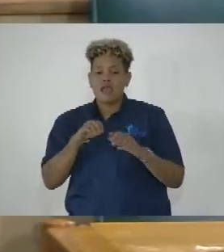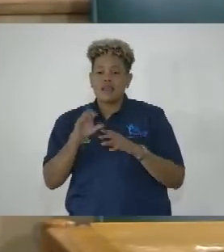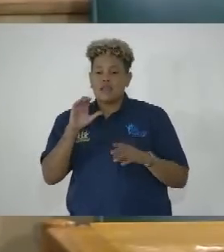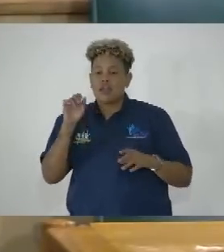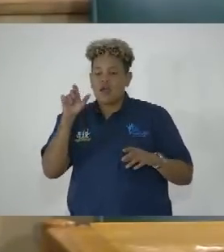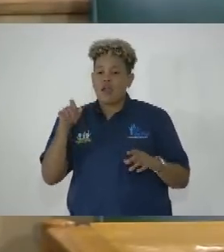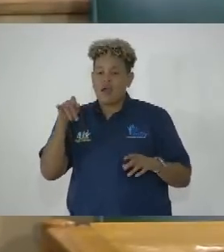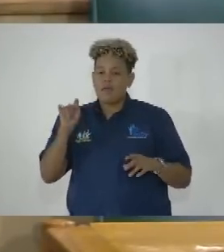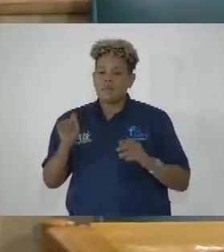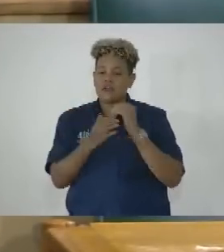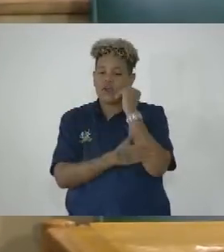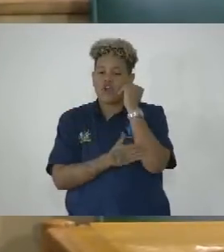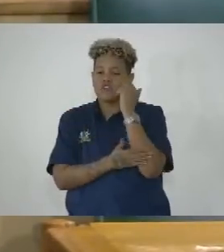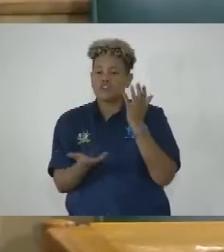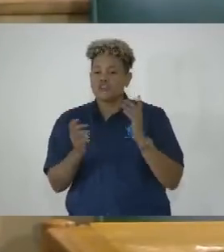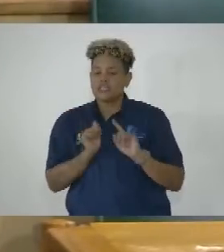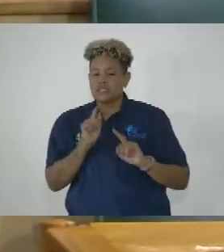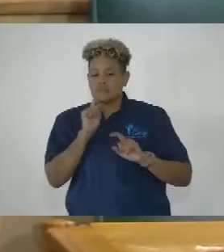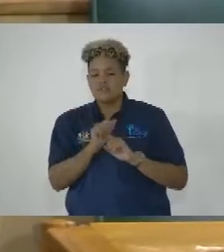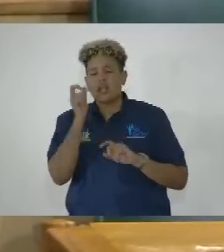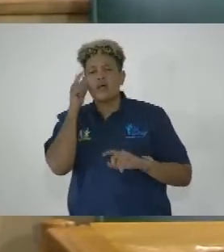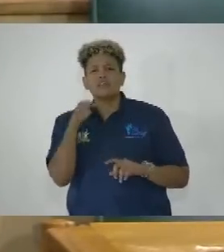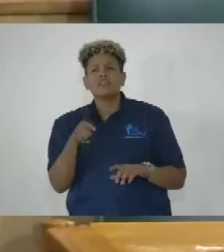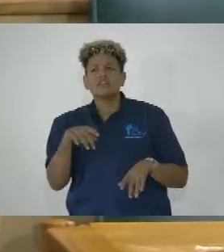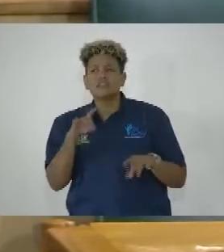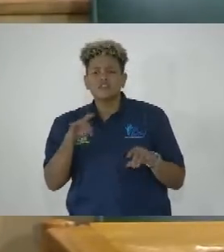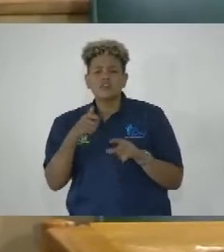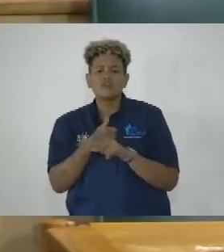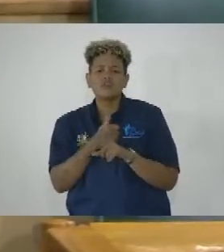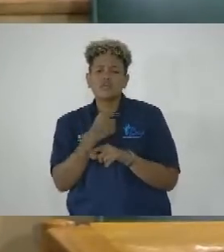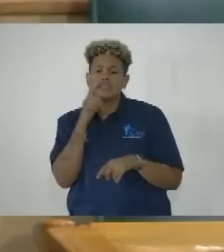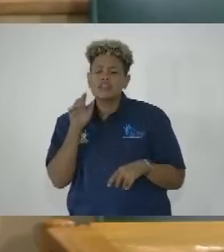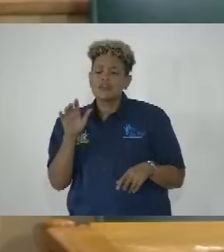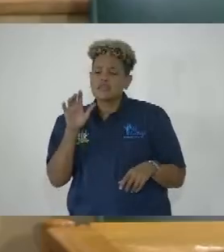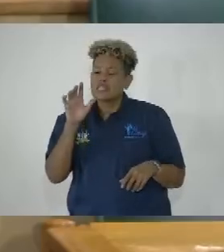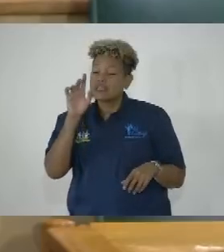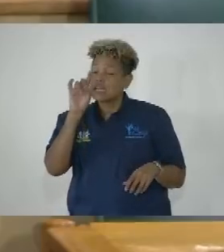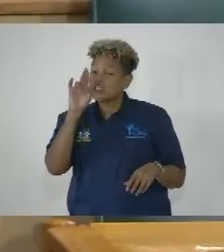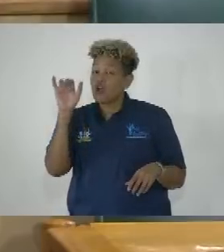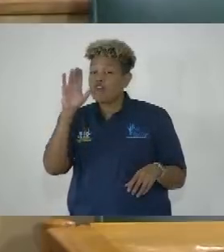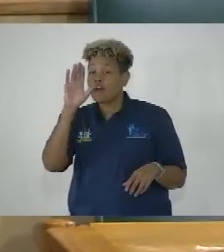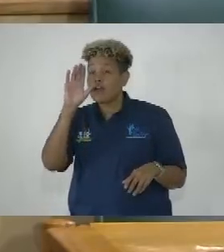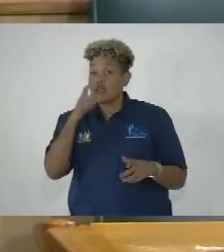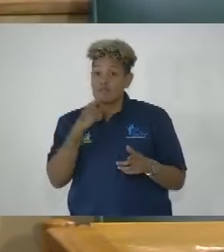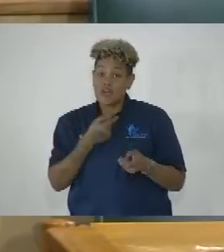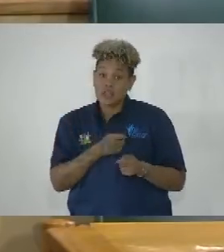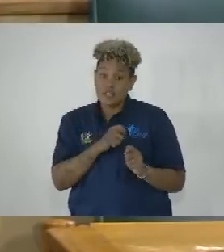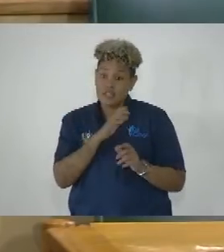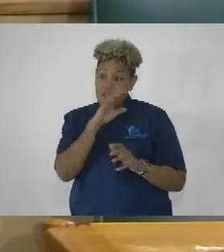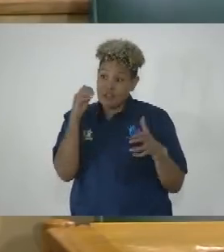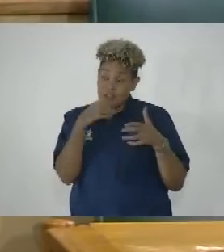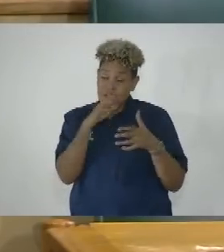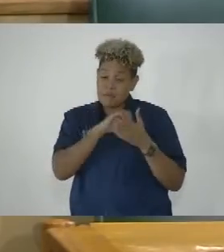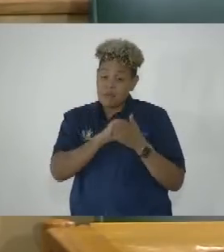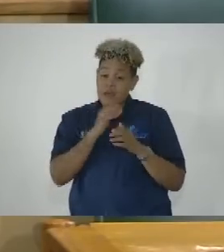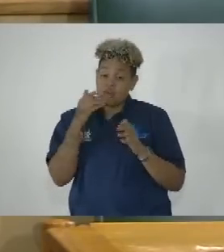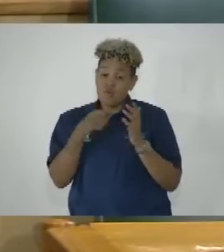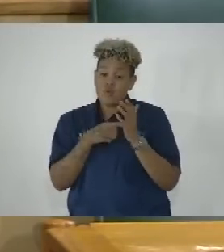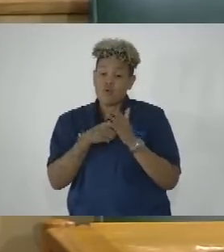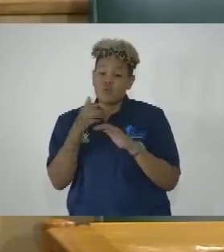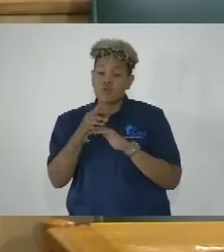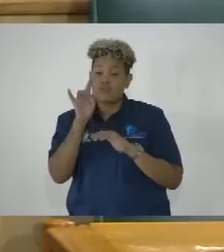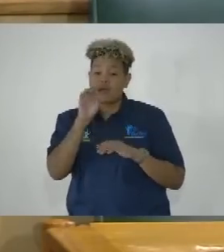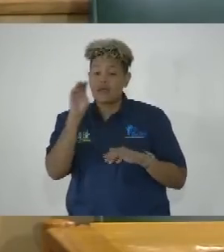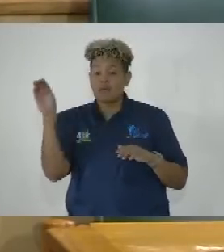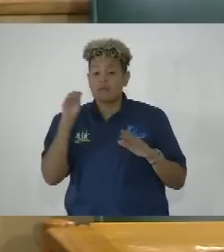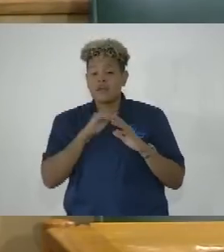country. I understand that Discovery Bauxite Partners owes over $8 million in unsecured